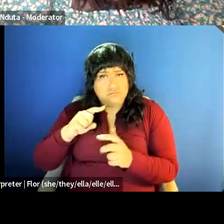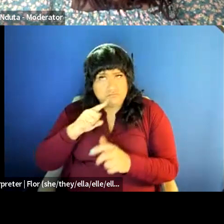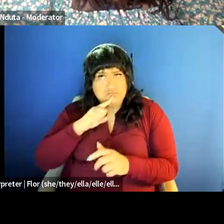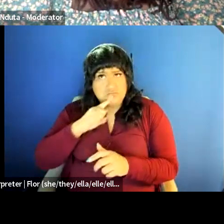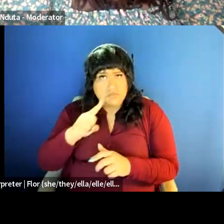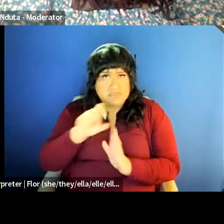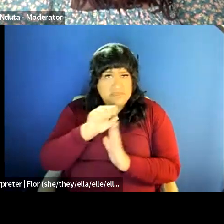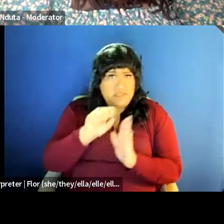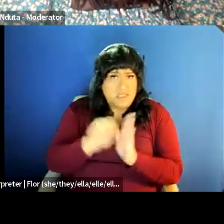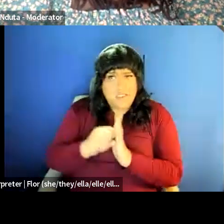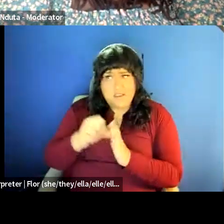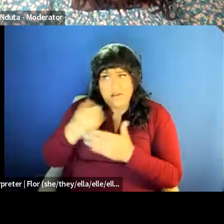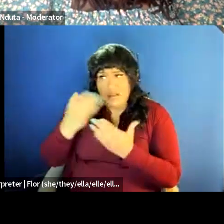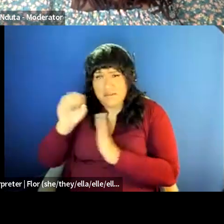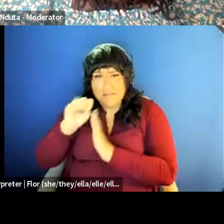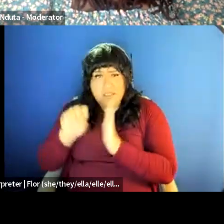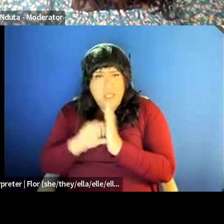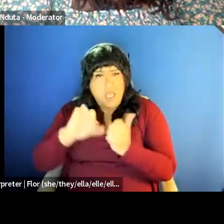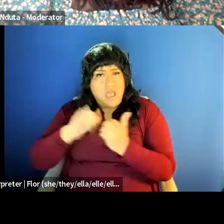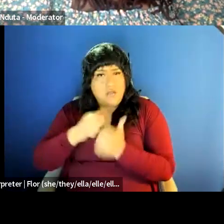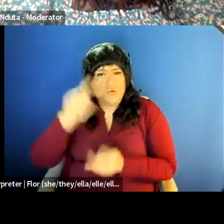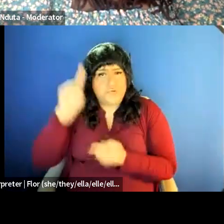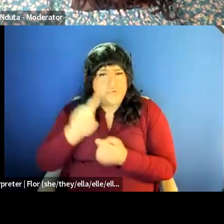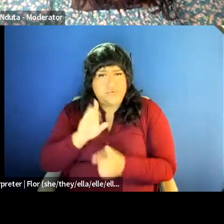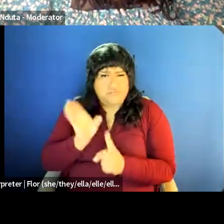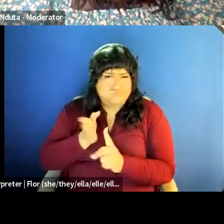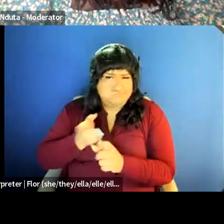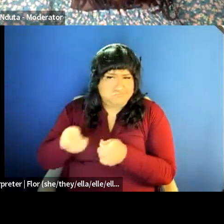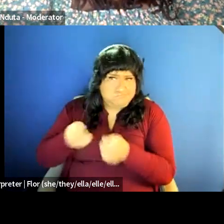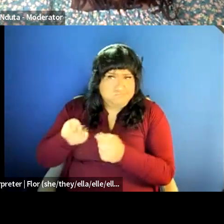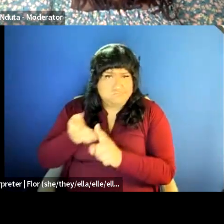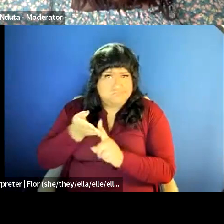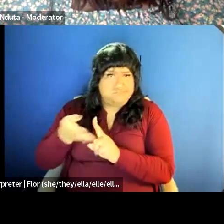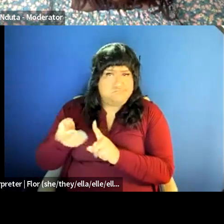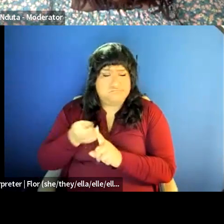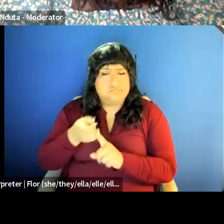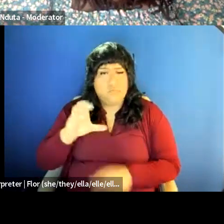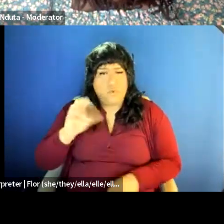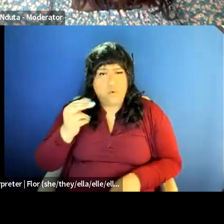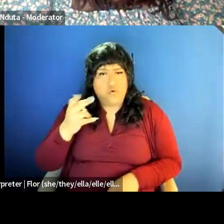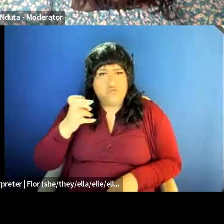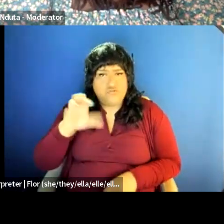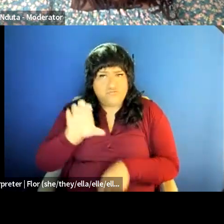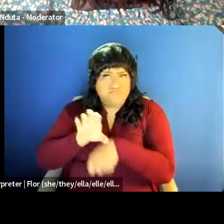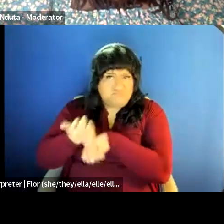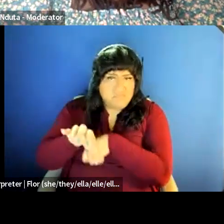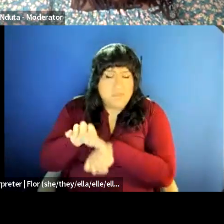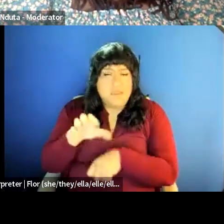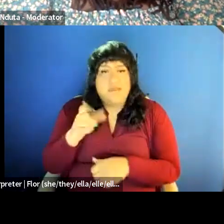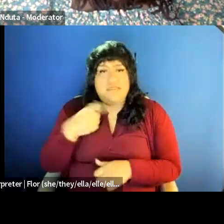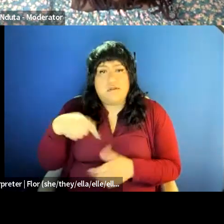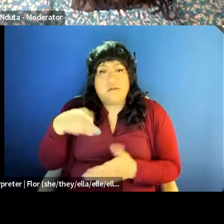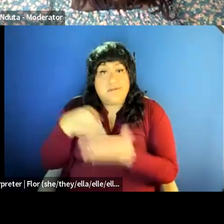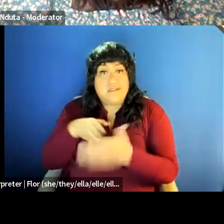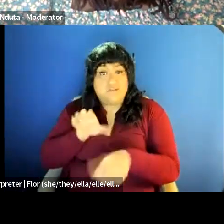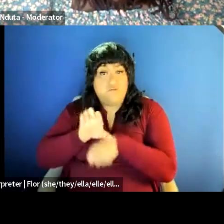to how to reduce coercion and ultimately eliminate it from psychiatric care. They are against force. We need to forefront